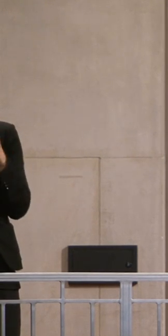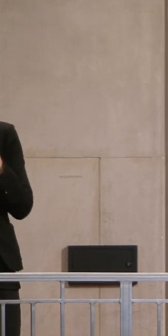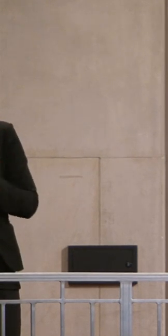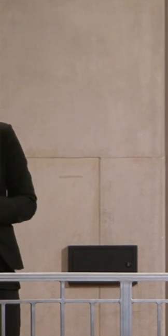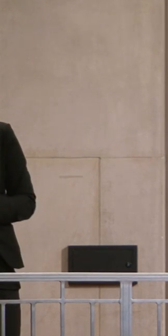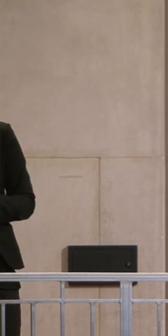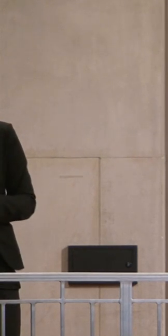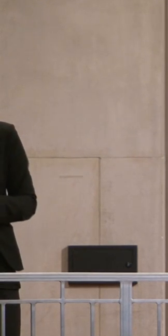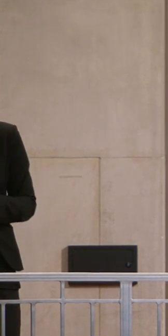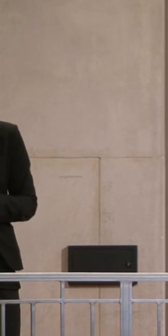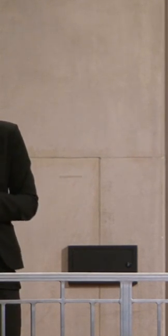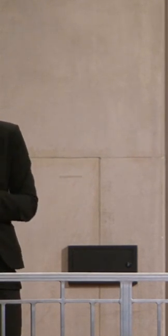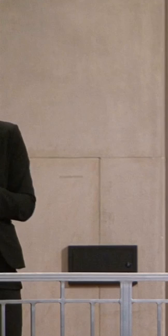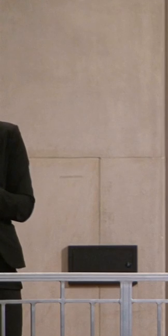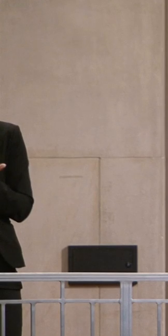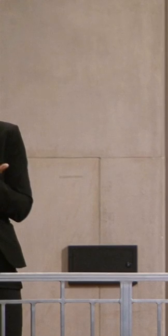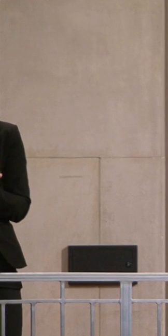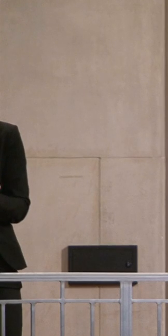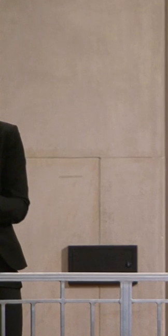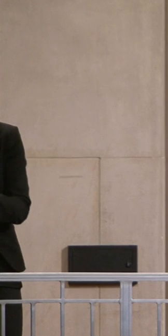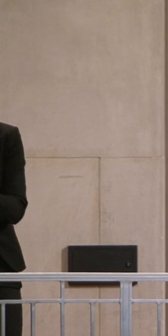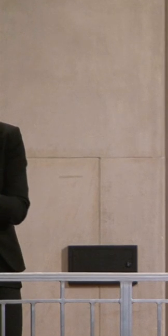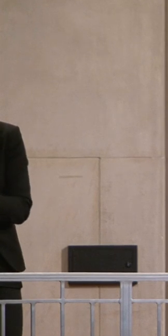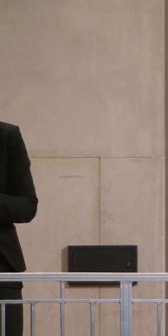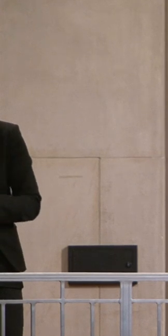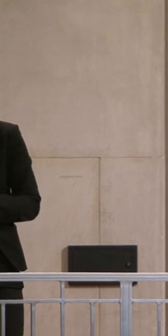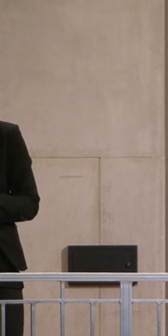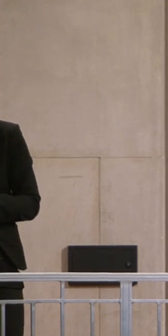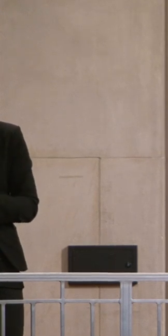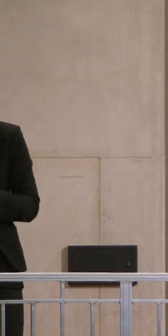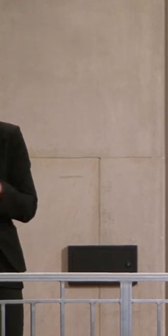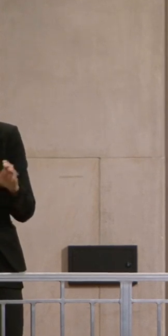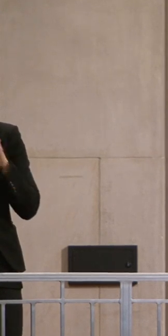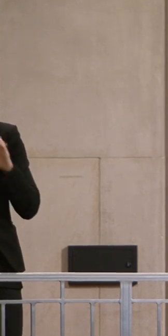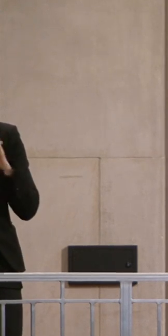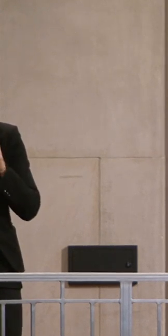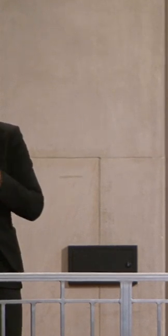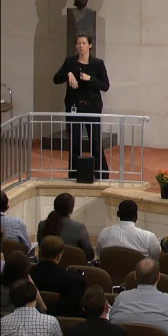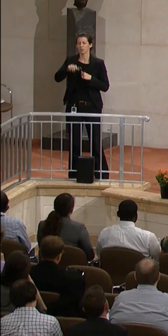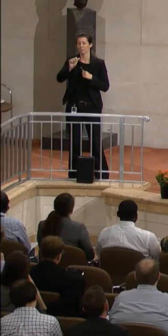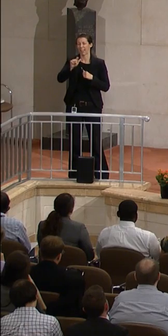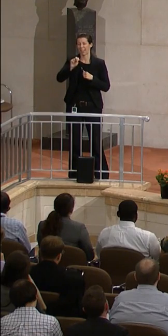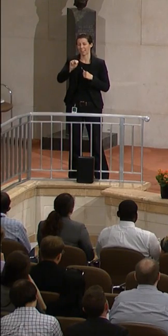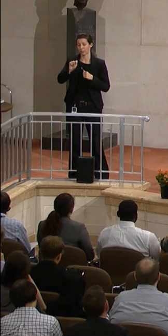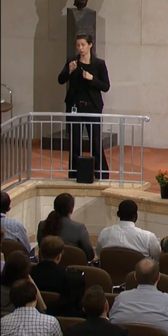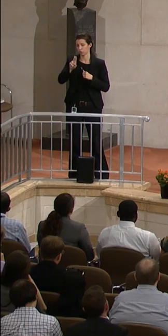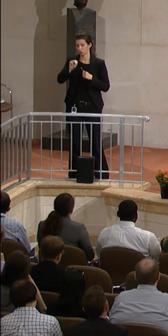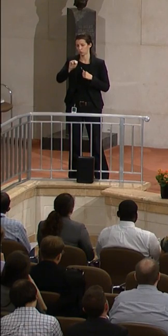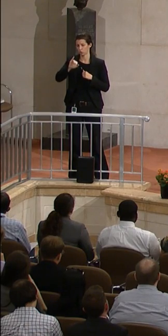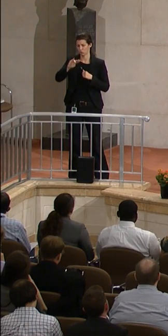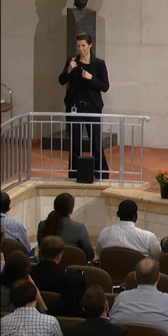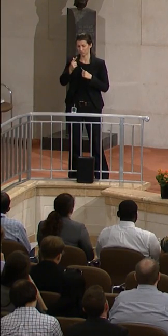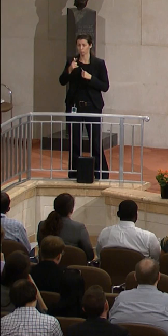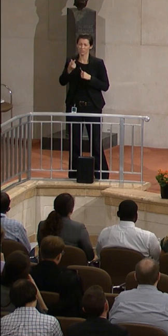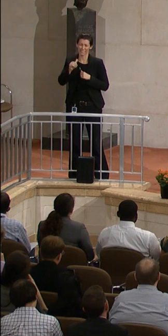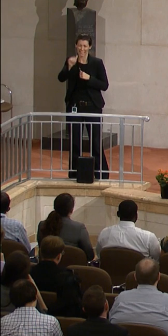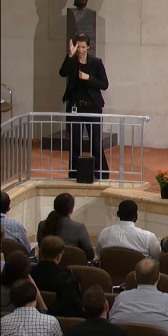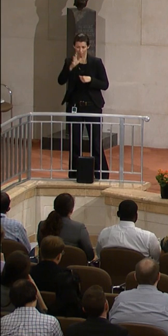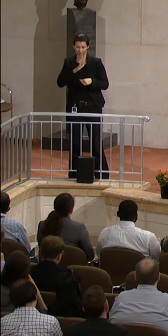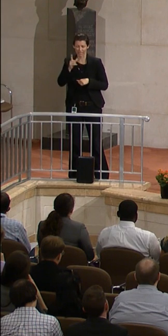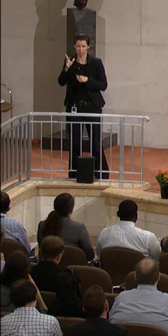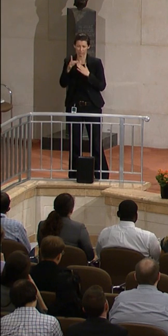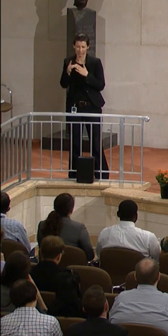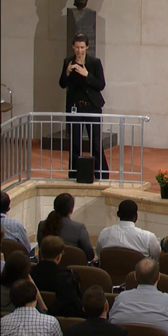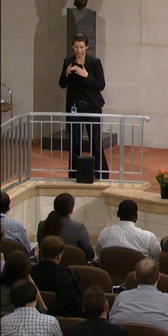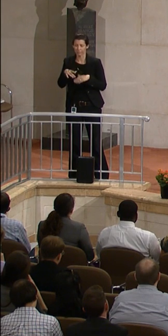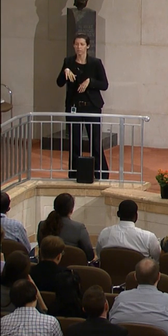successfully deciphered Nazi communications. The leader of that project, Alan Turing, was a gay man. You may recall his story being told